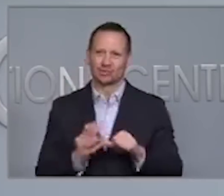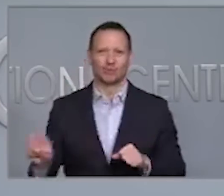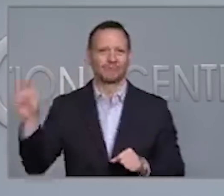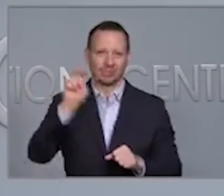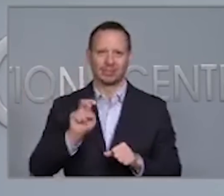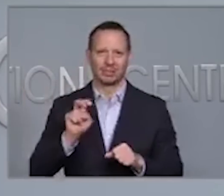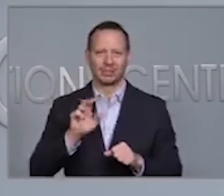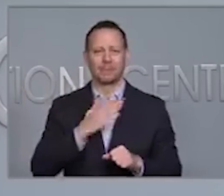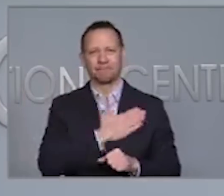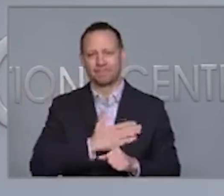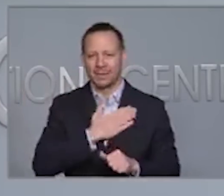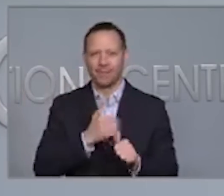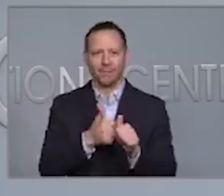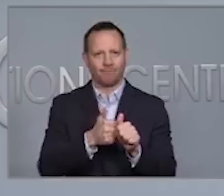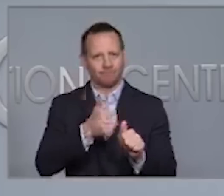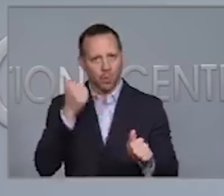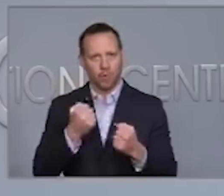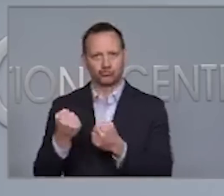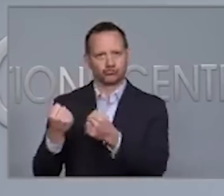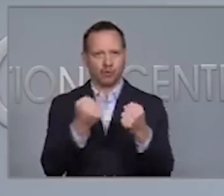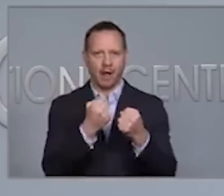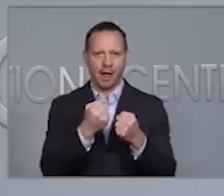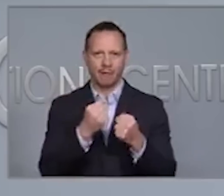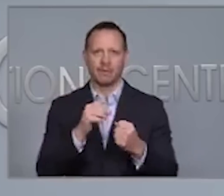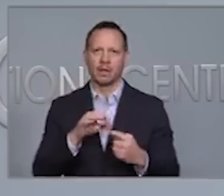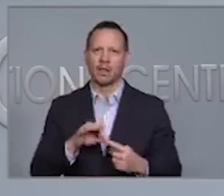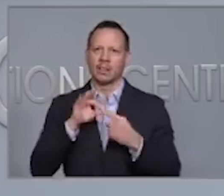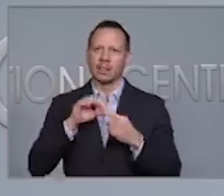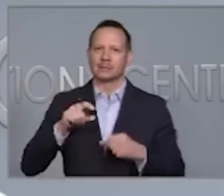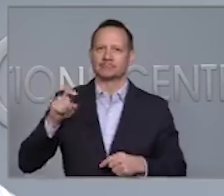driving unless it's necessary.